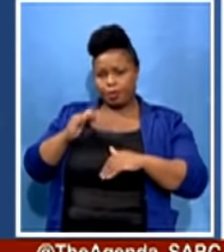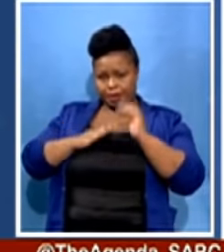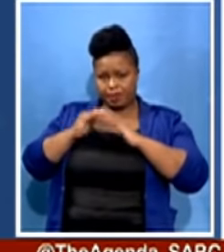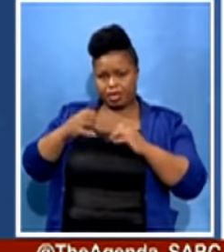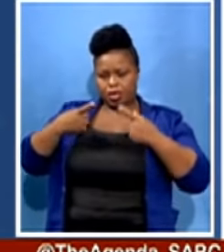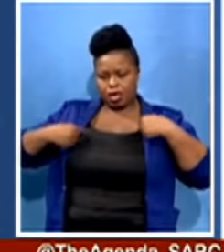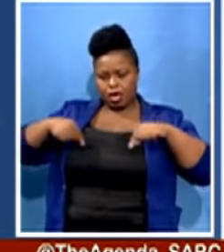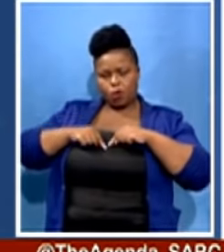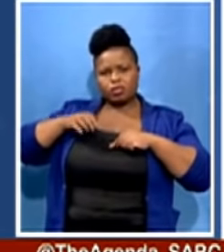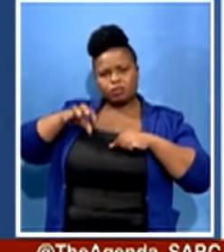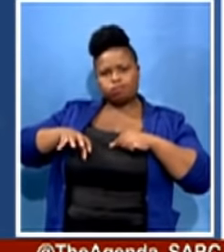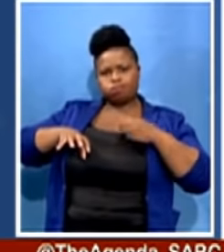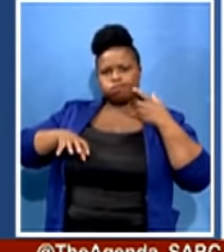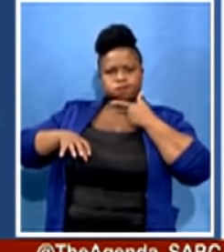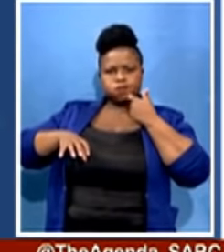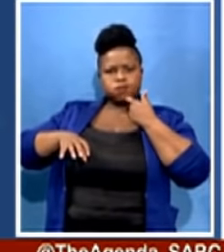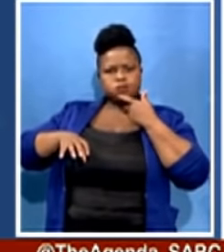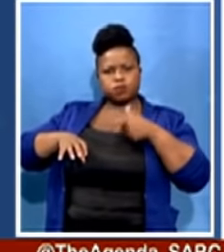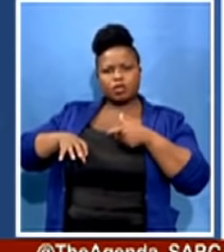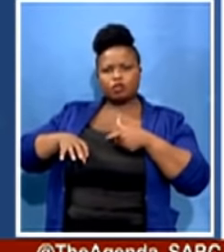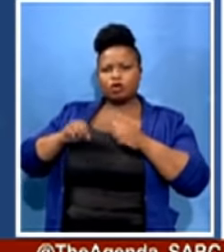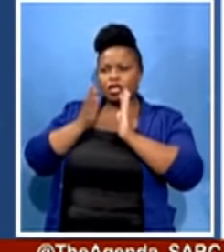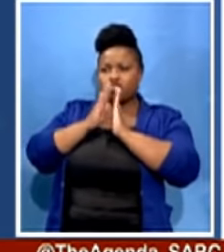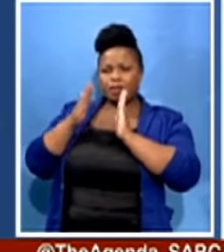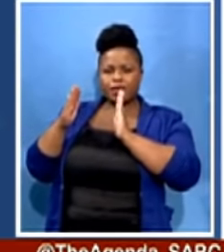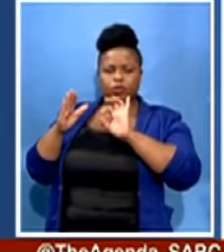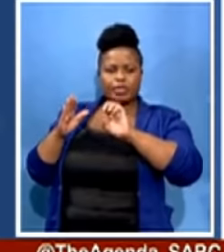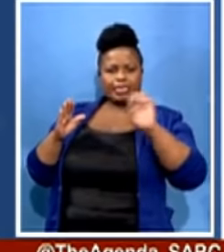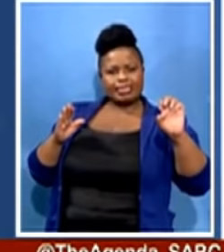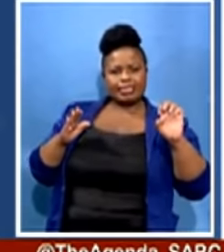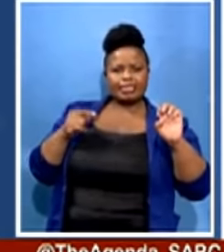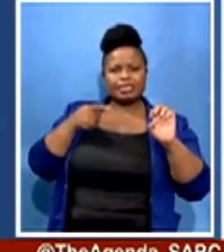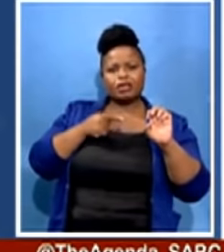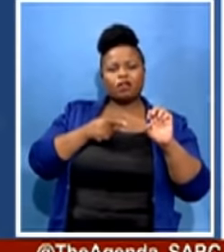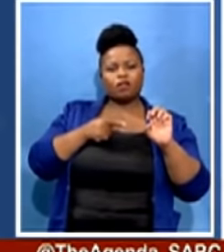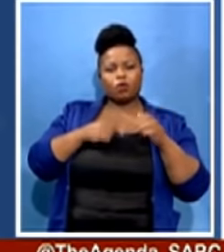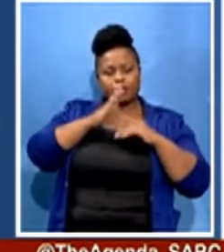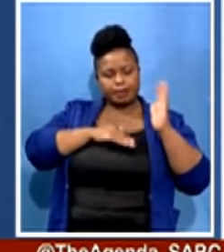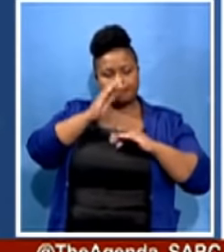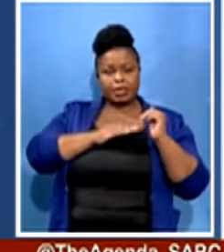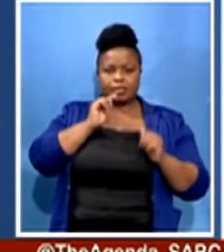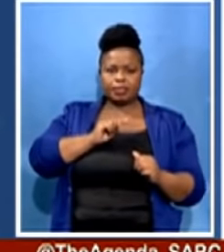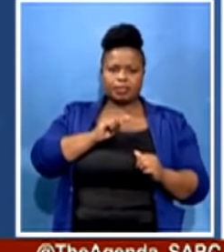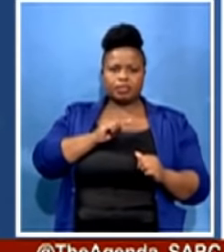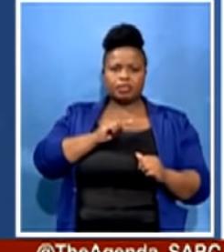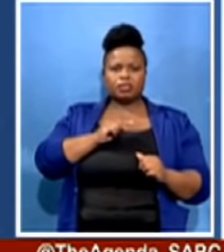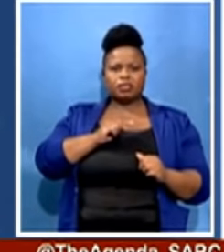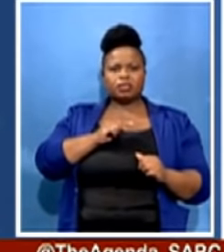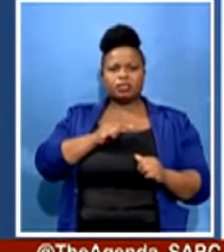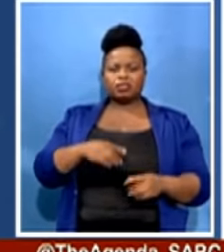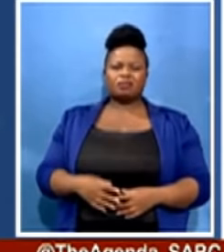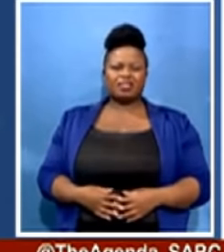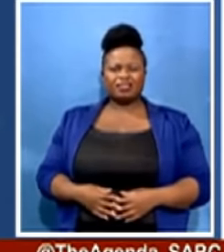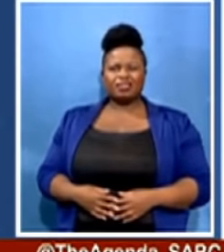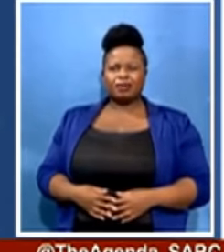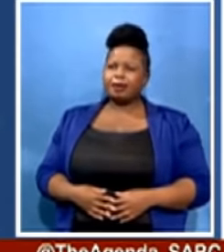is on the east of the building. It's not directly facing the road.